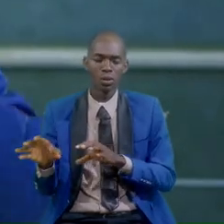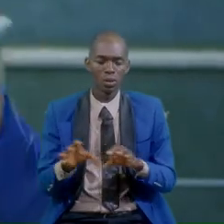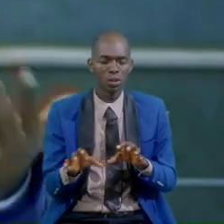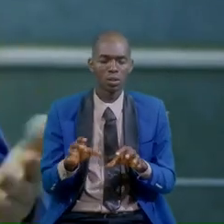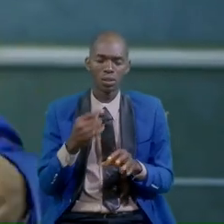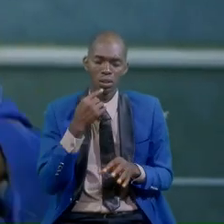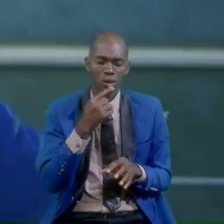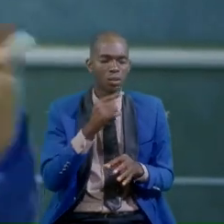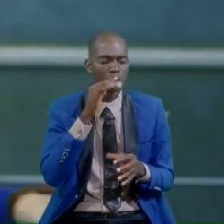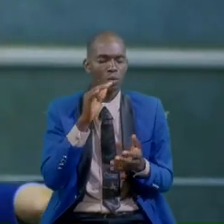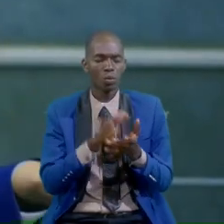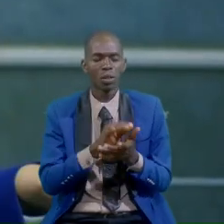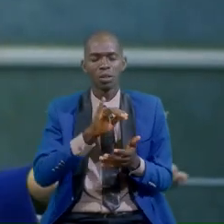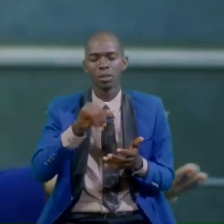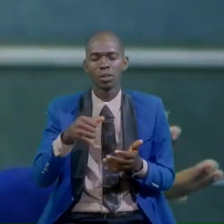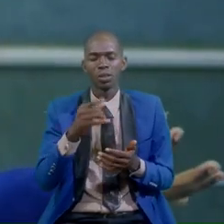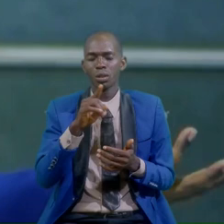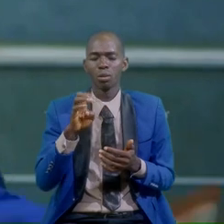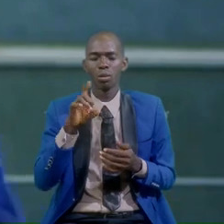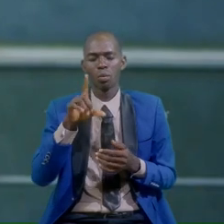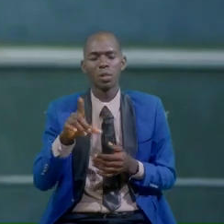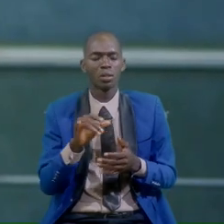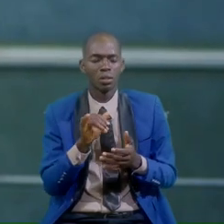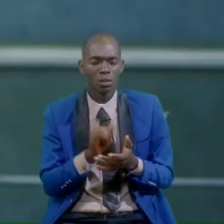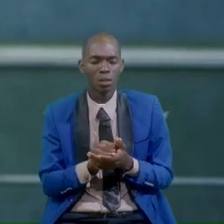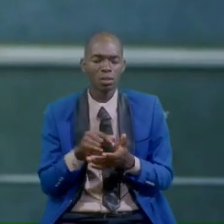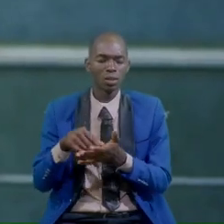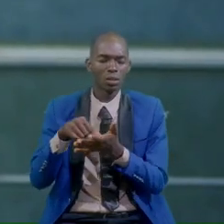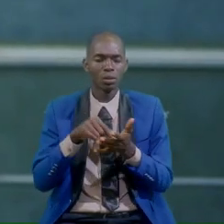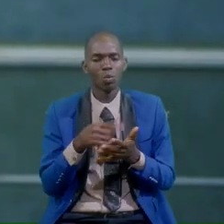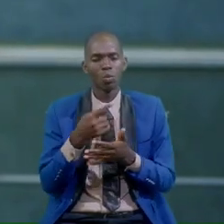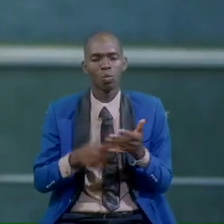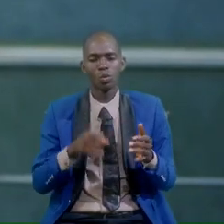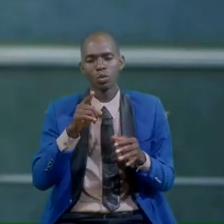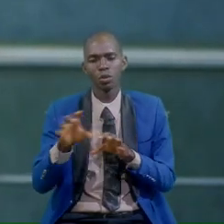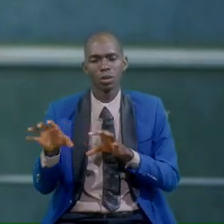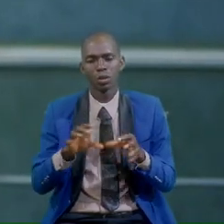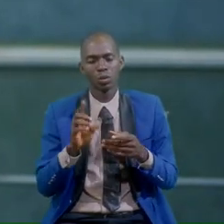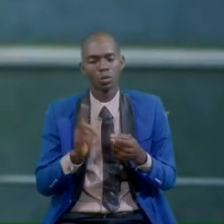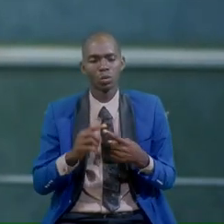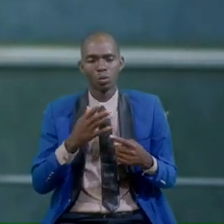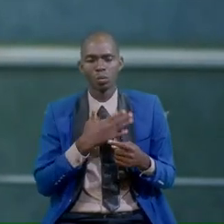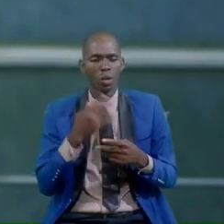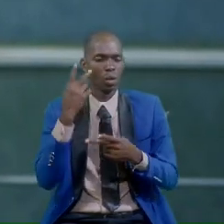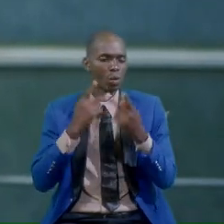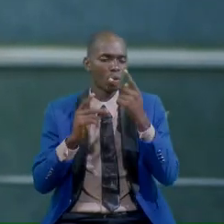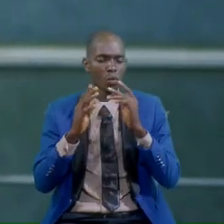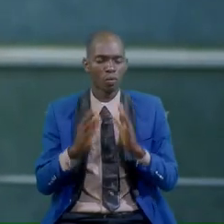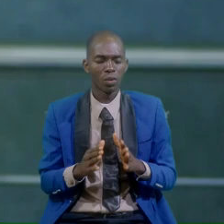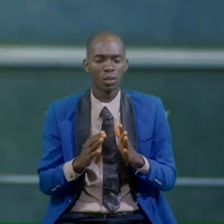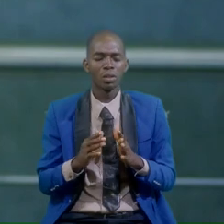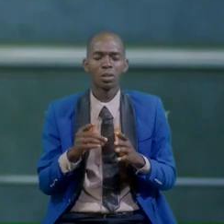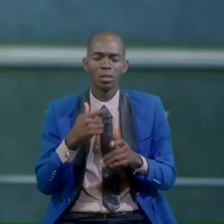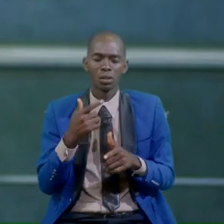have been feeding and sustaining all these 3.5 years. The gods do so to